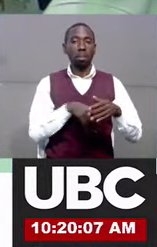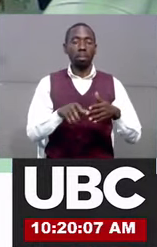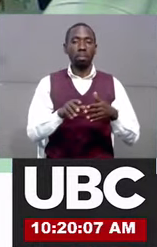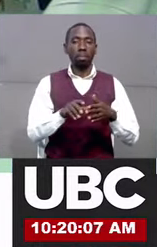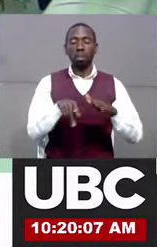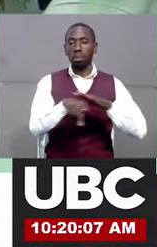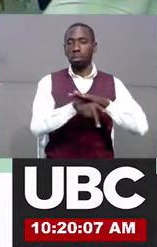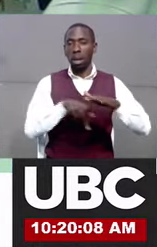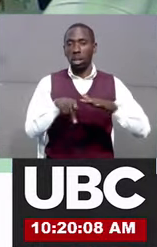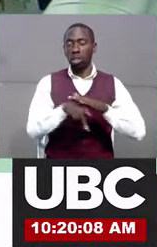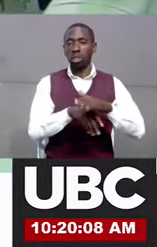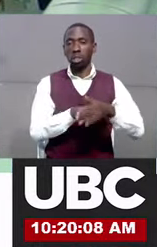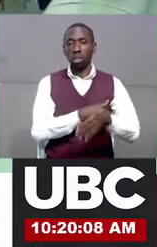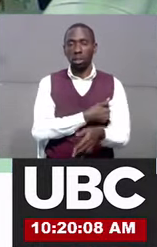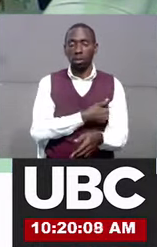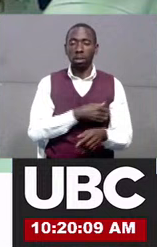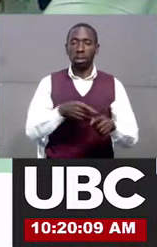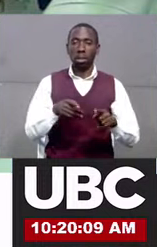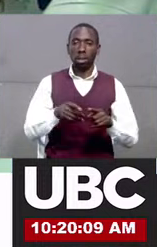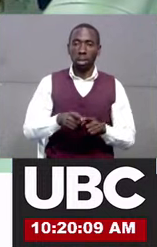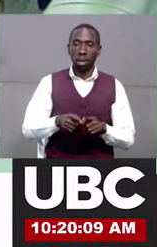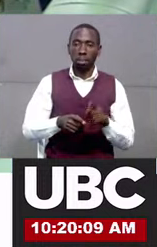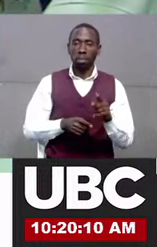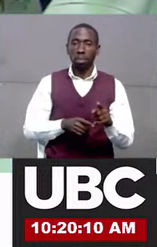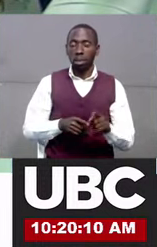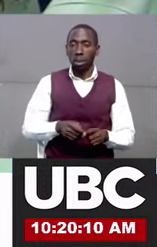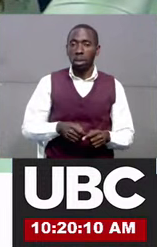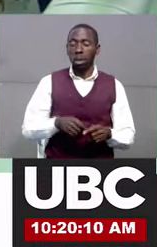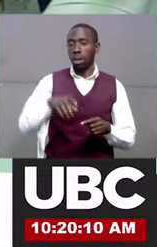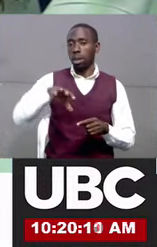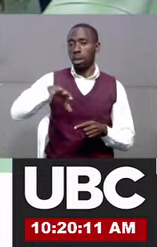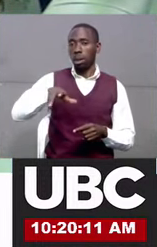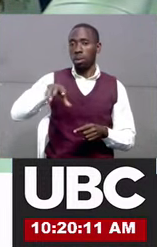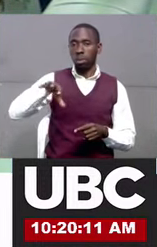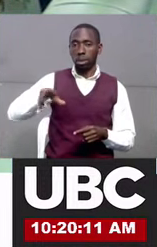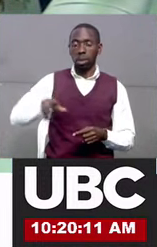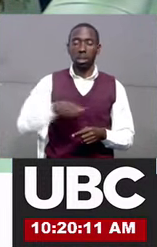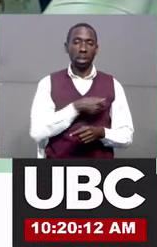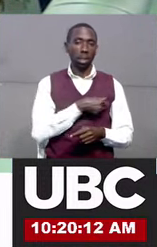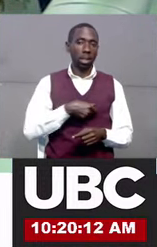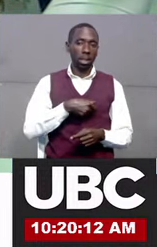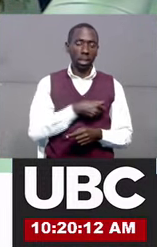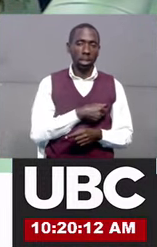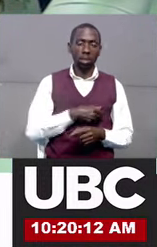the town agents to a simple test.